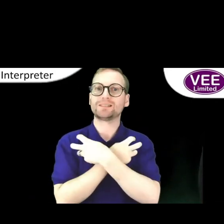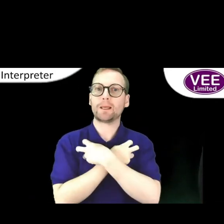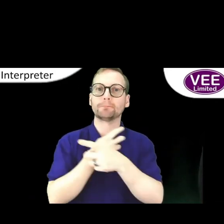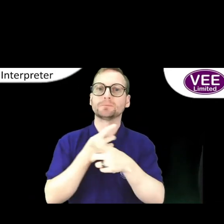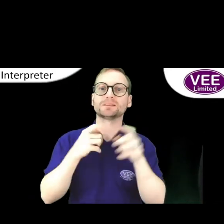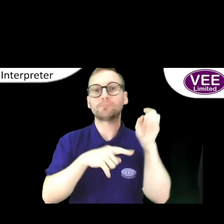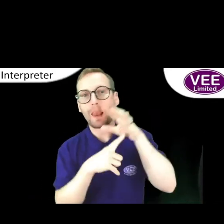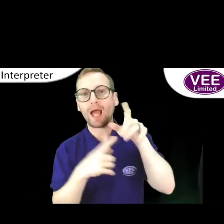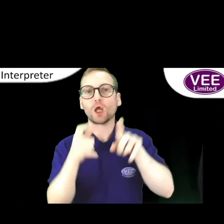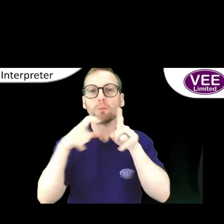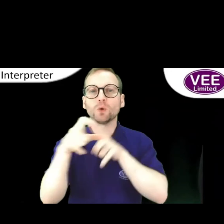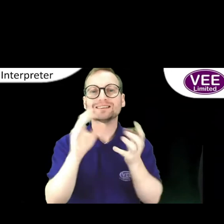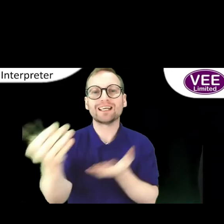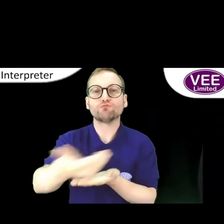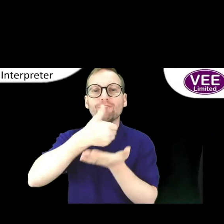and Refuge.